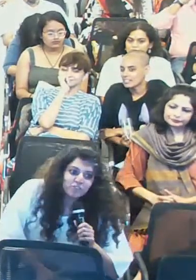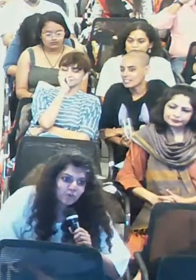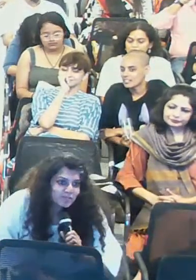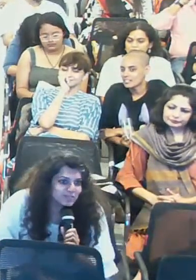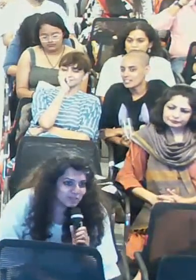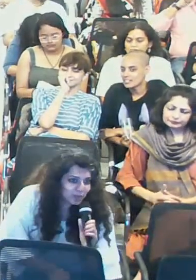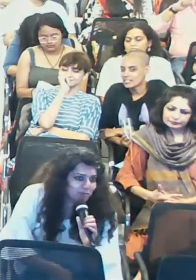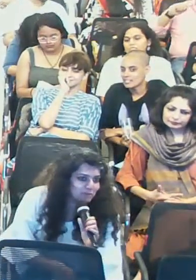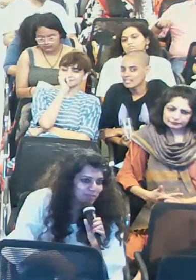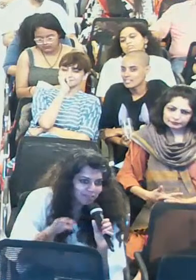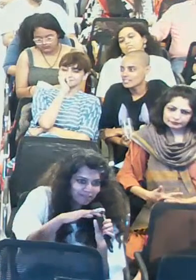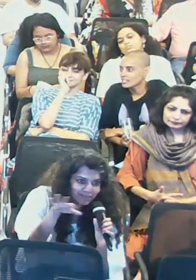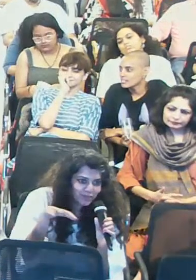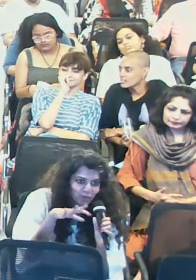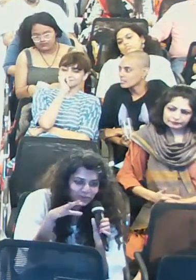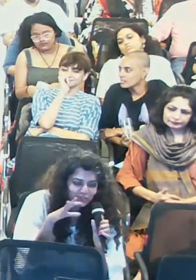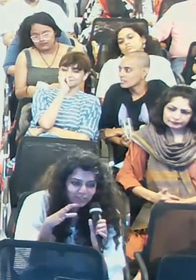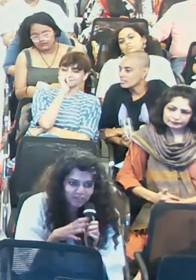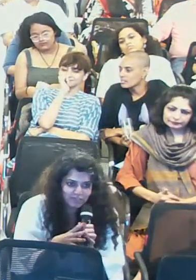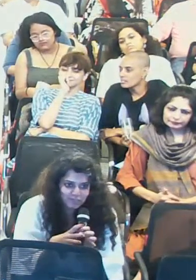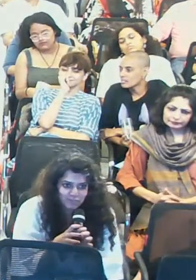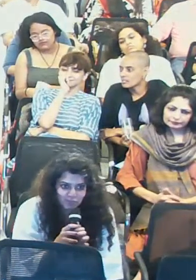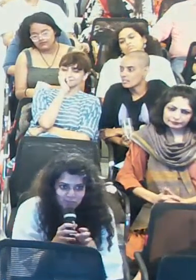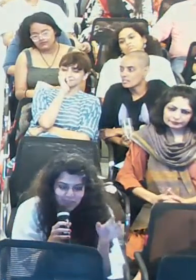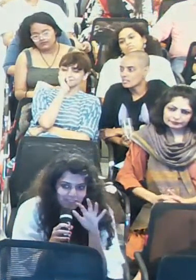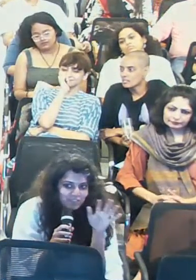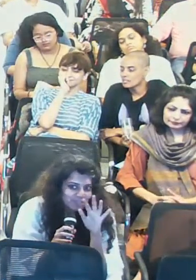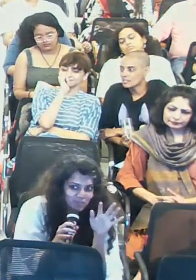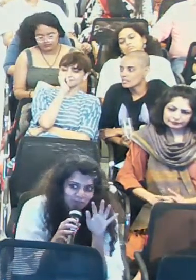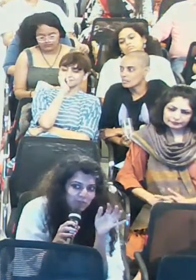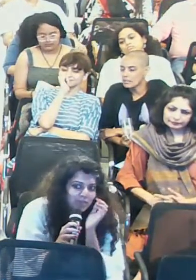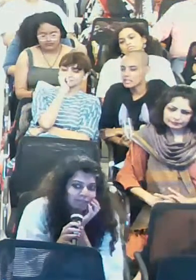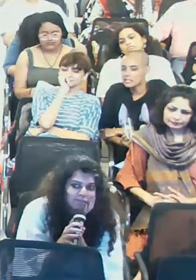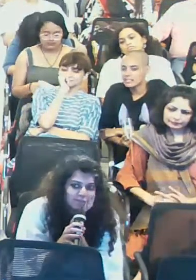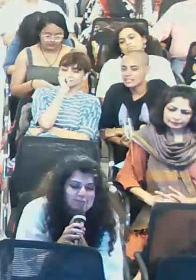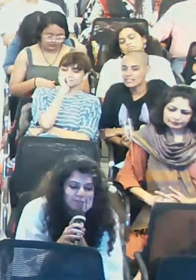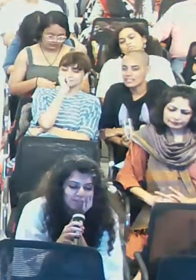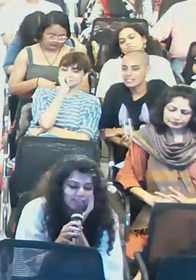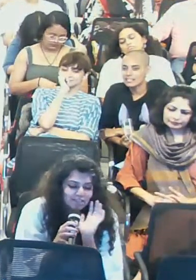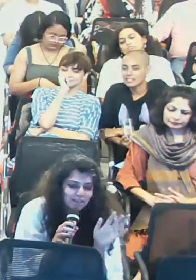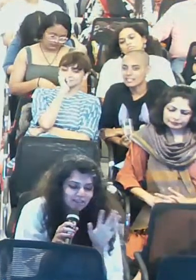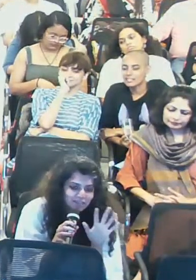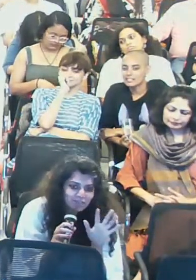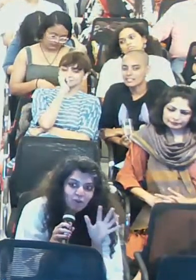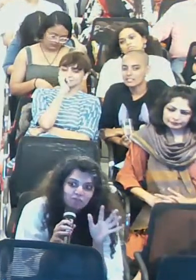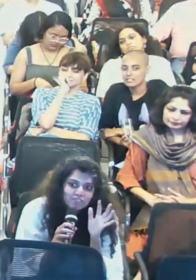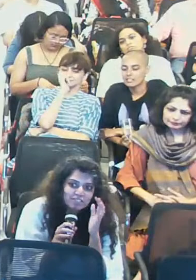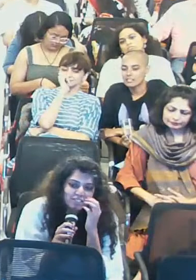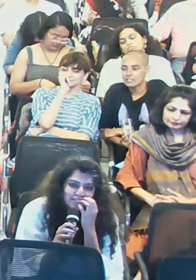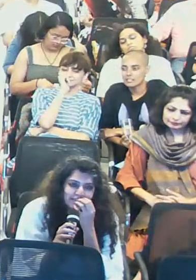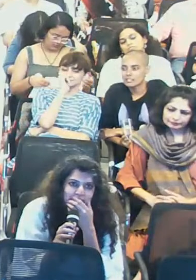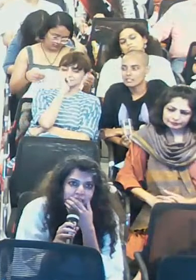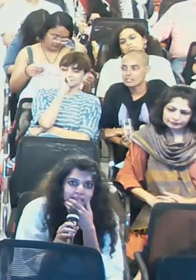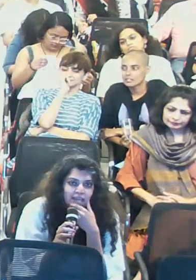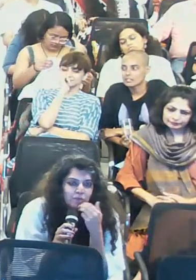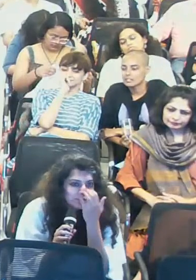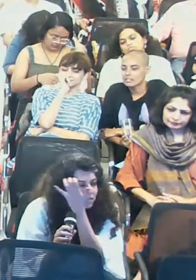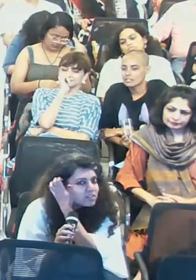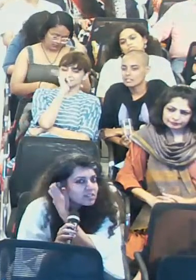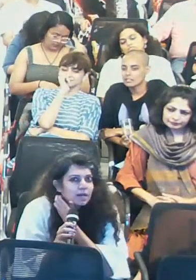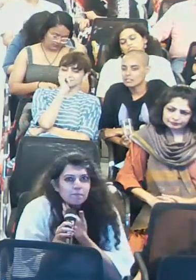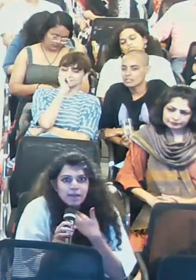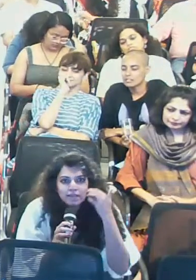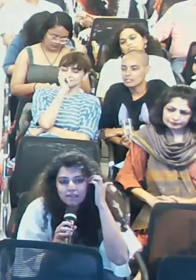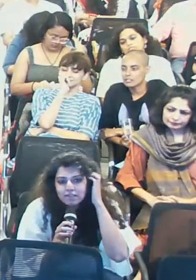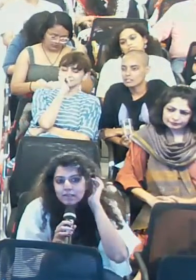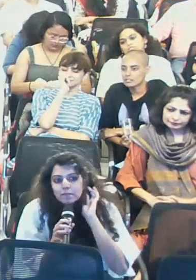Thank you so much. It's so wonderful to hear all of the references you make and just the way that you guys are having this conversation. And I wanted to